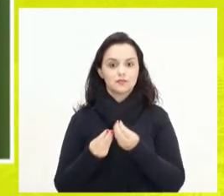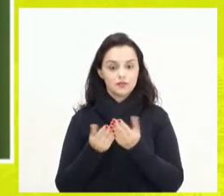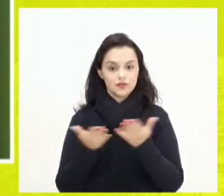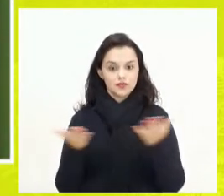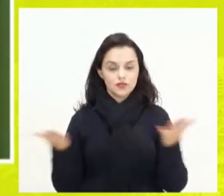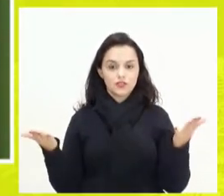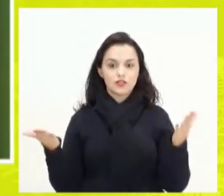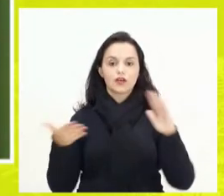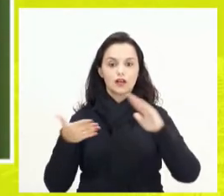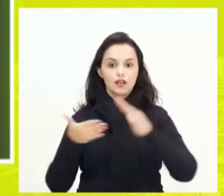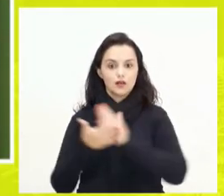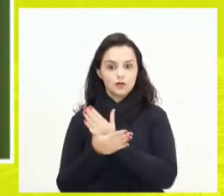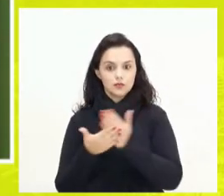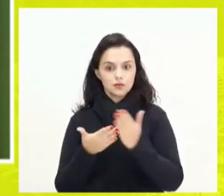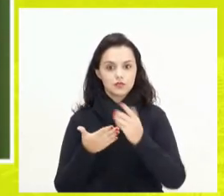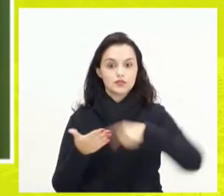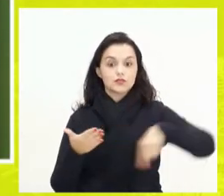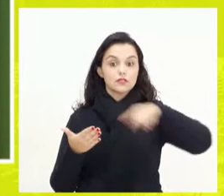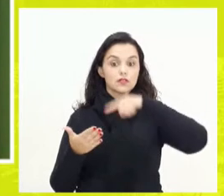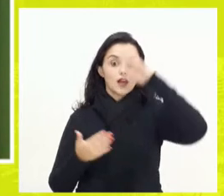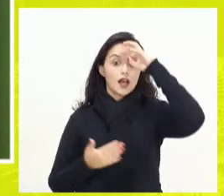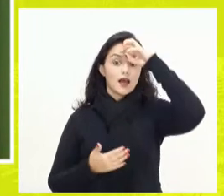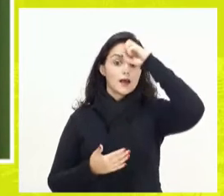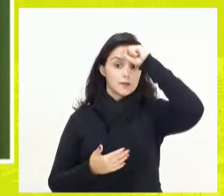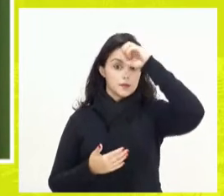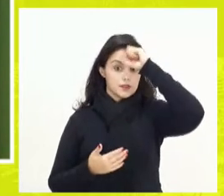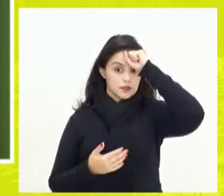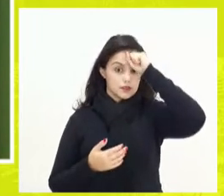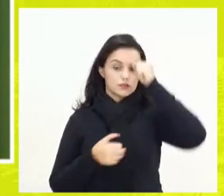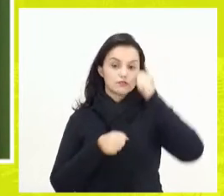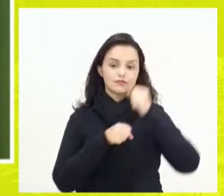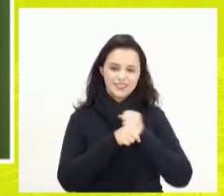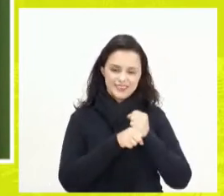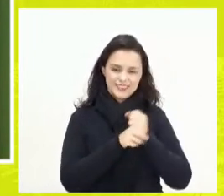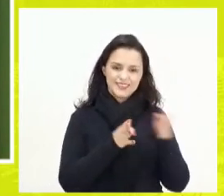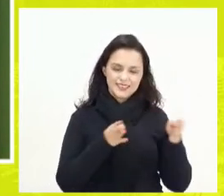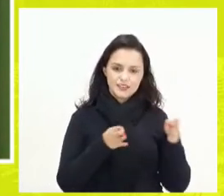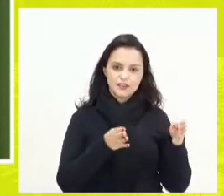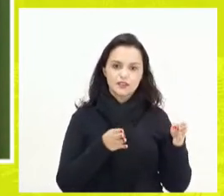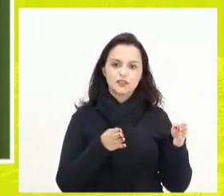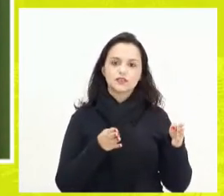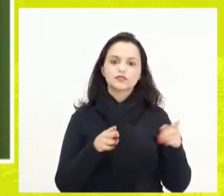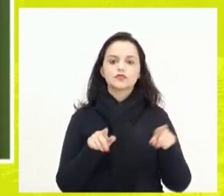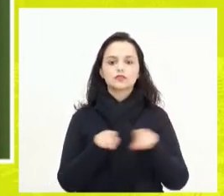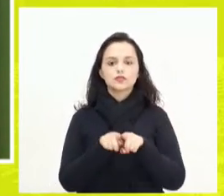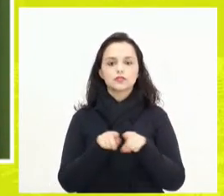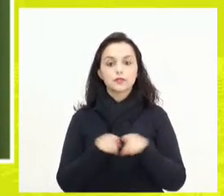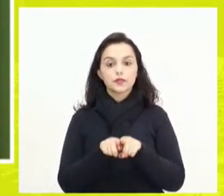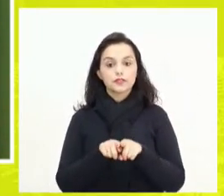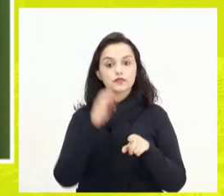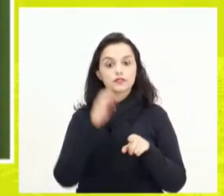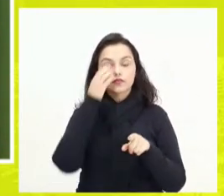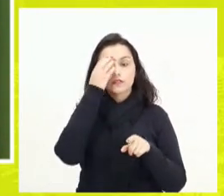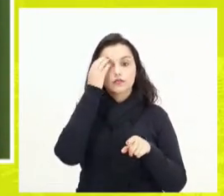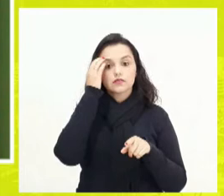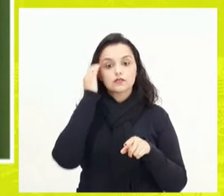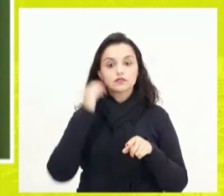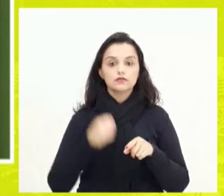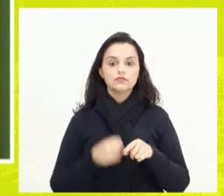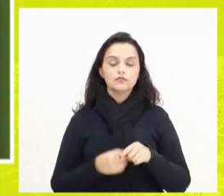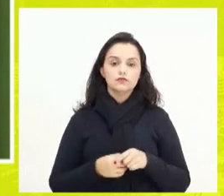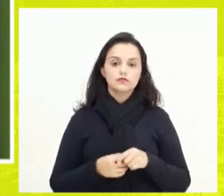of sharing some of the things that we've been learning we've been working on all